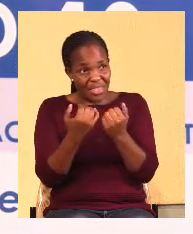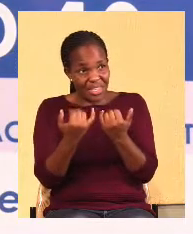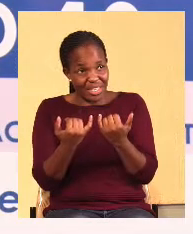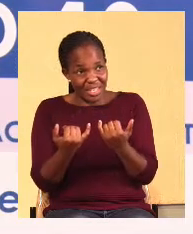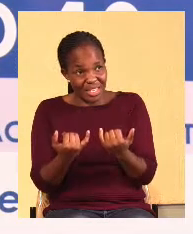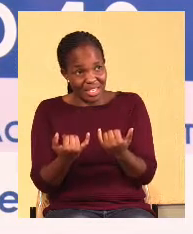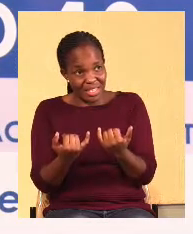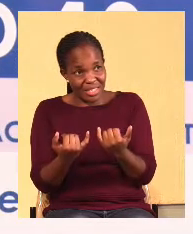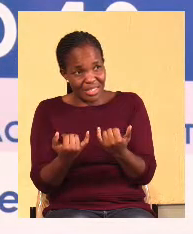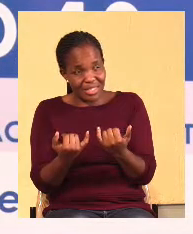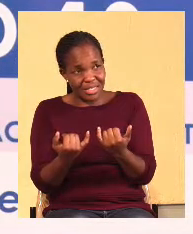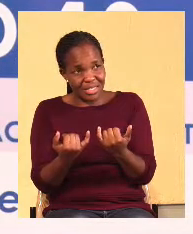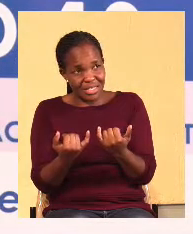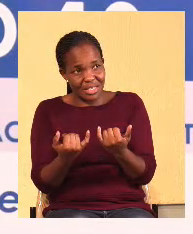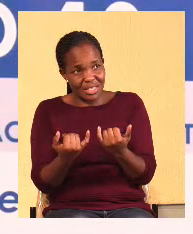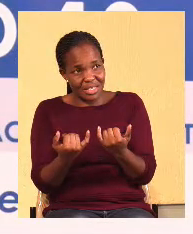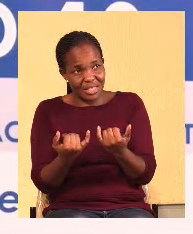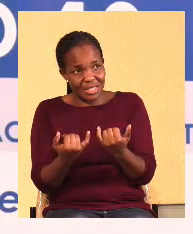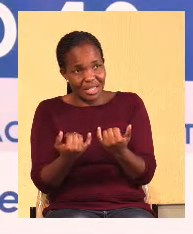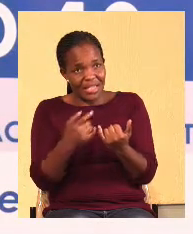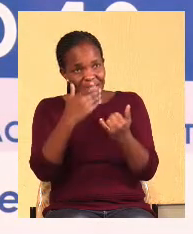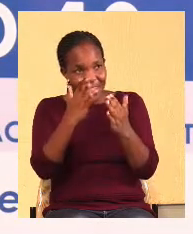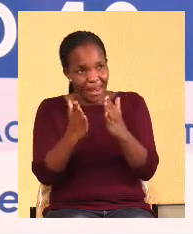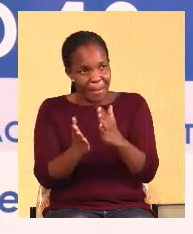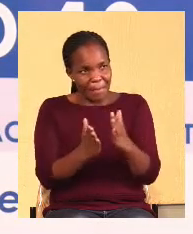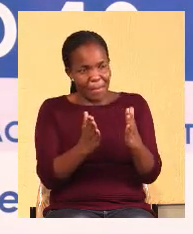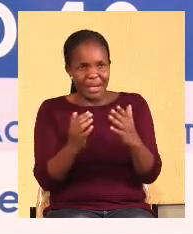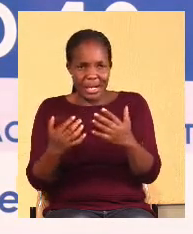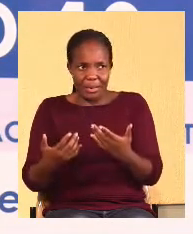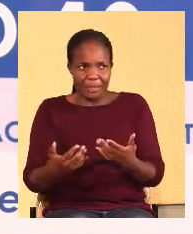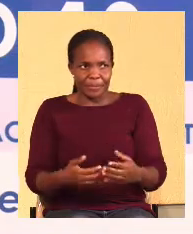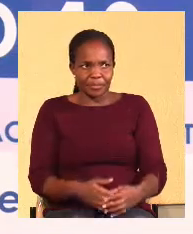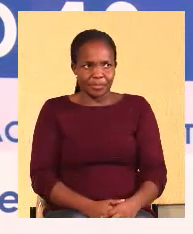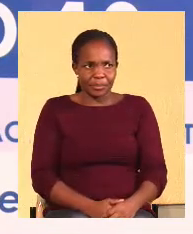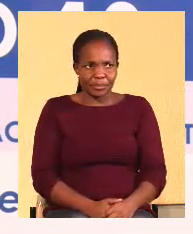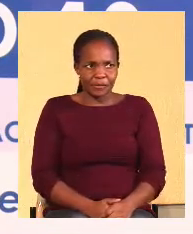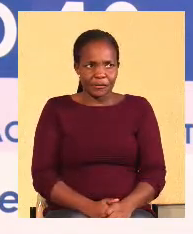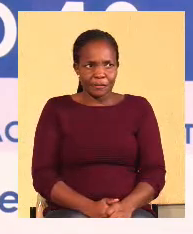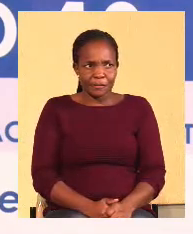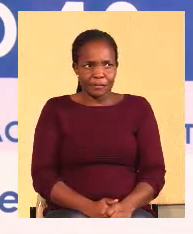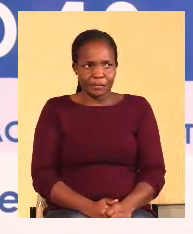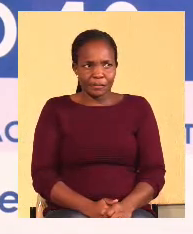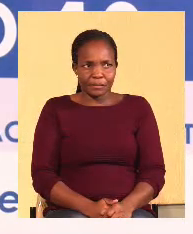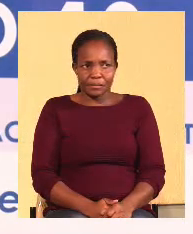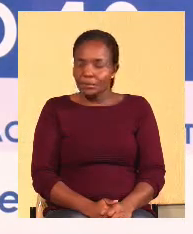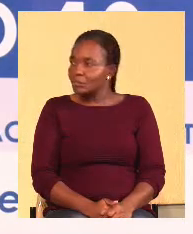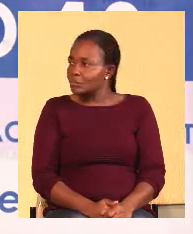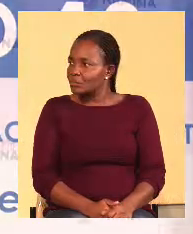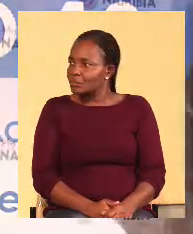outcome and predicted action plan? It's a very technical question, or coming from our listeners. Thank you.